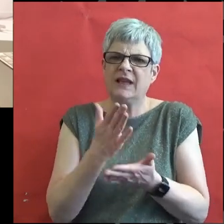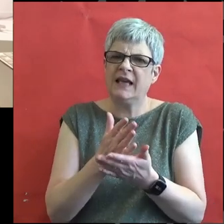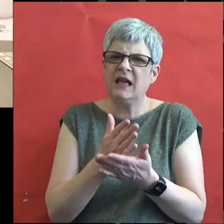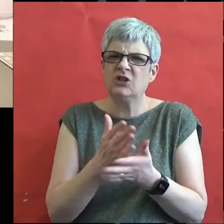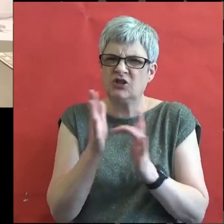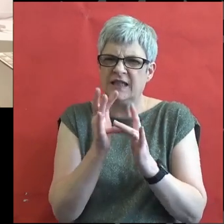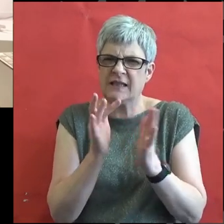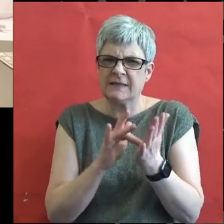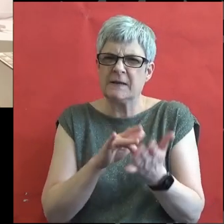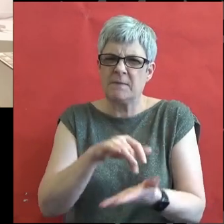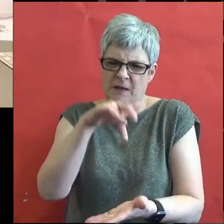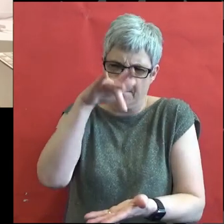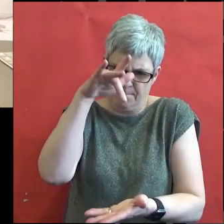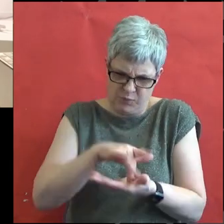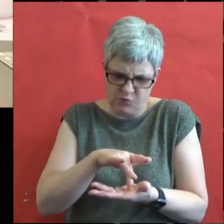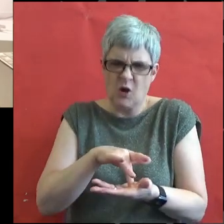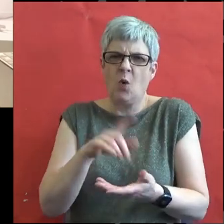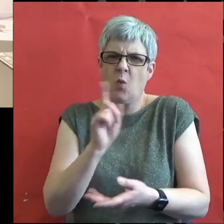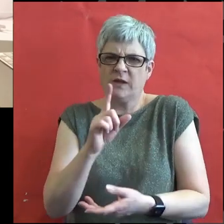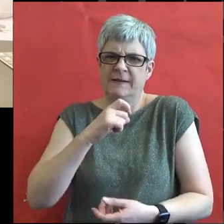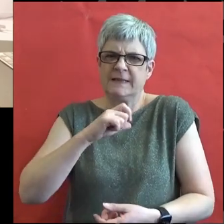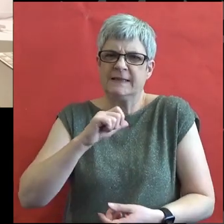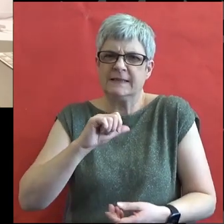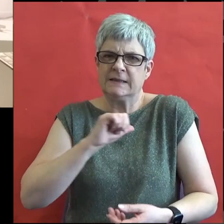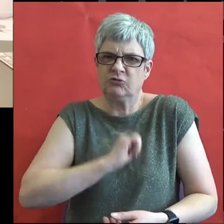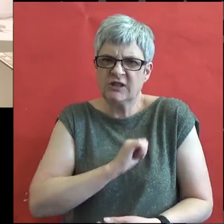a Christian. Not to destroy it, but to call it out.